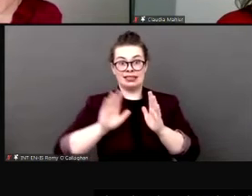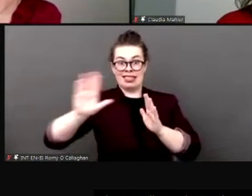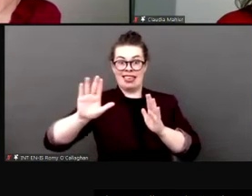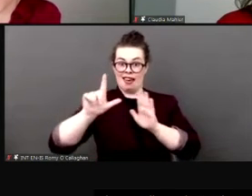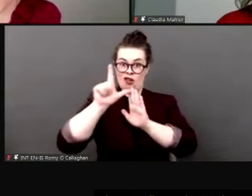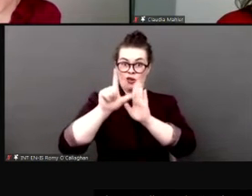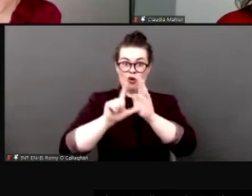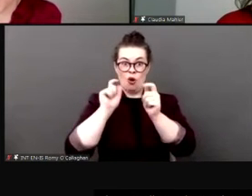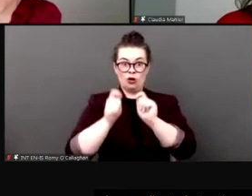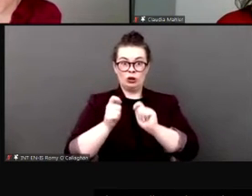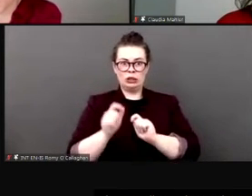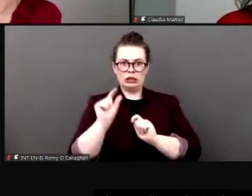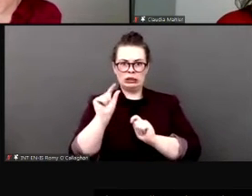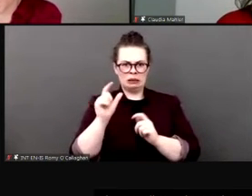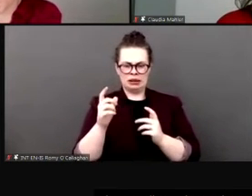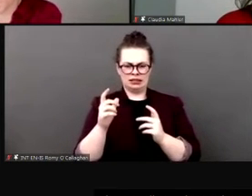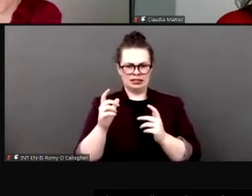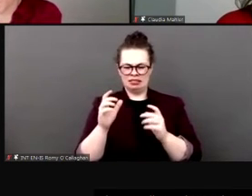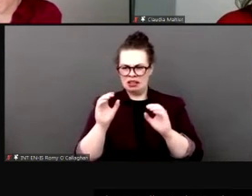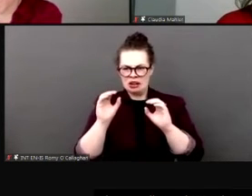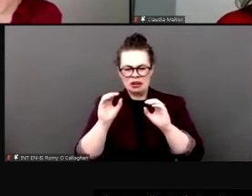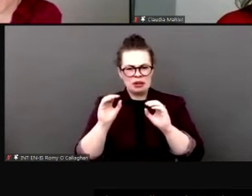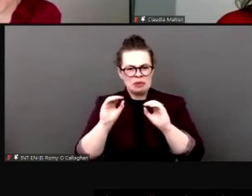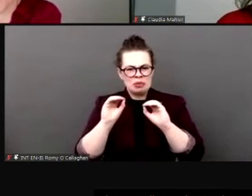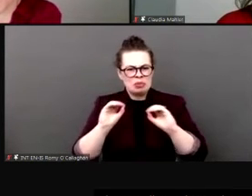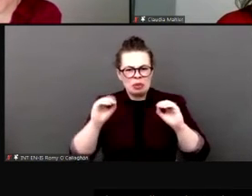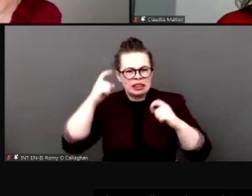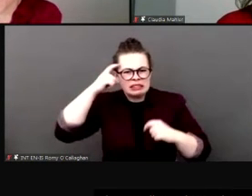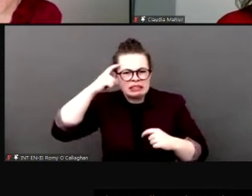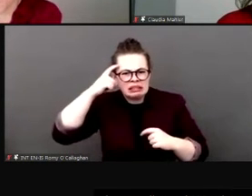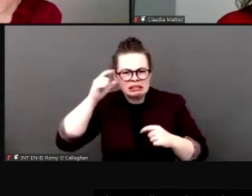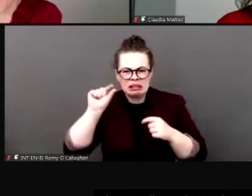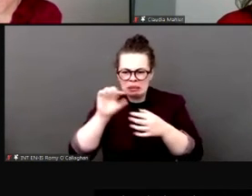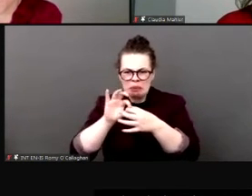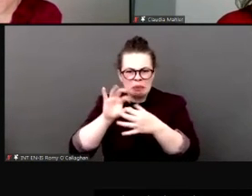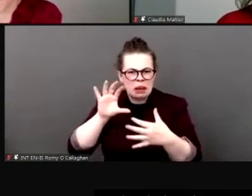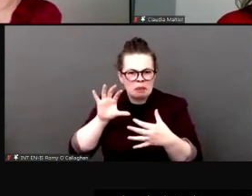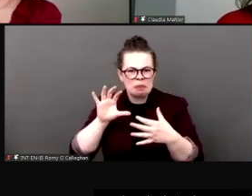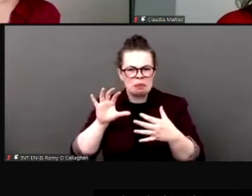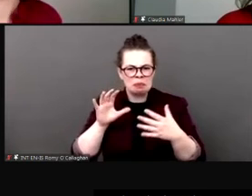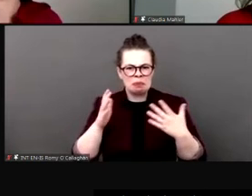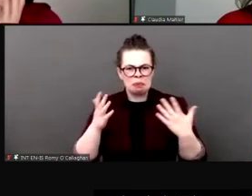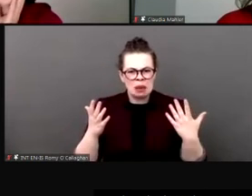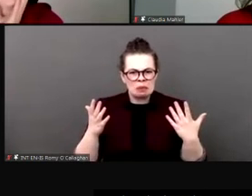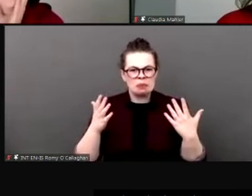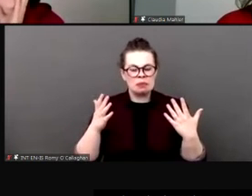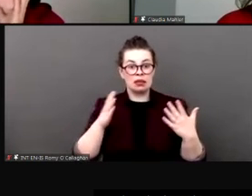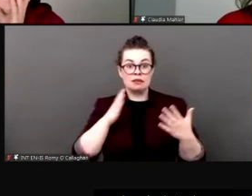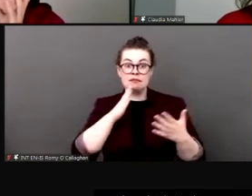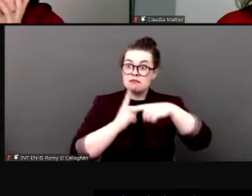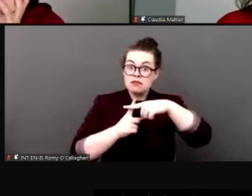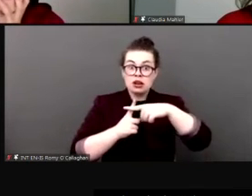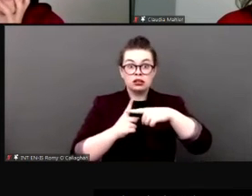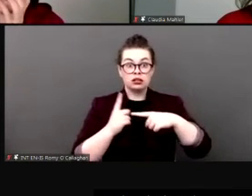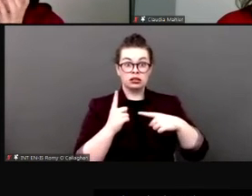the norms, that they weren't stretched by the relevant organs to actually reach